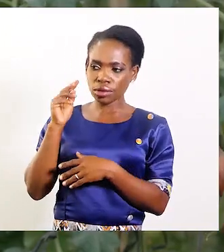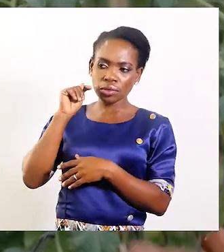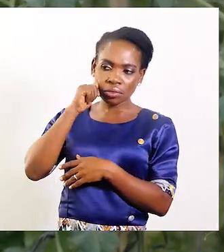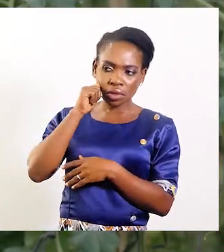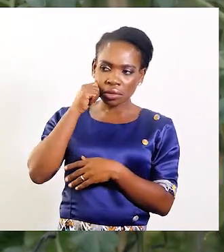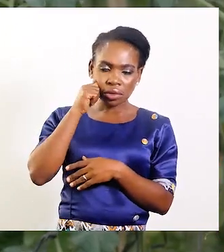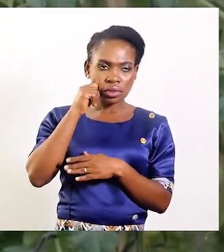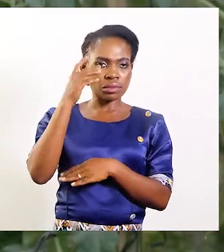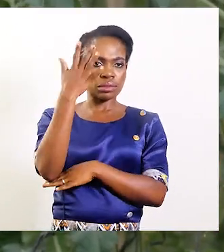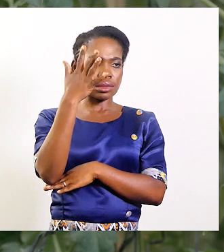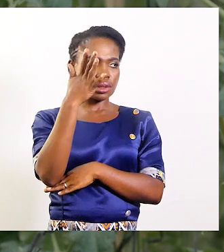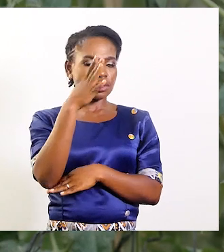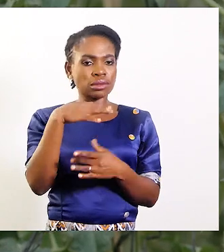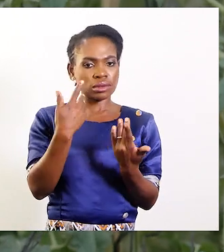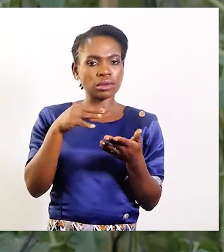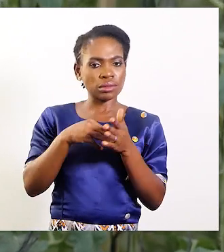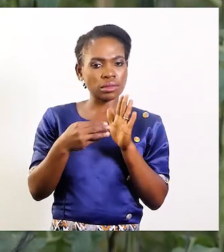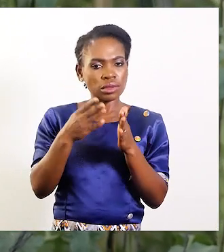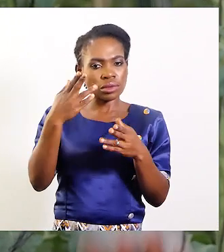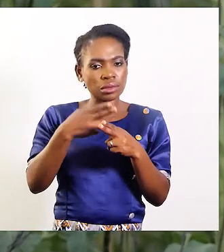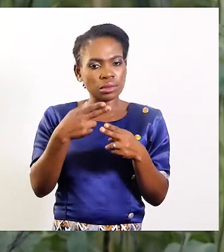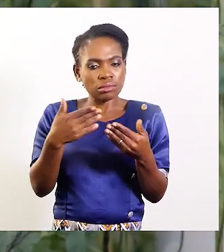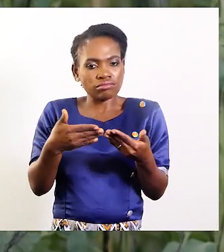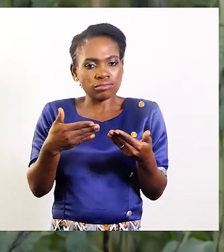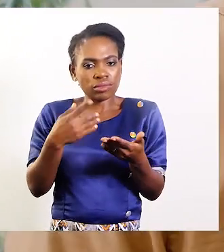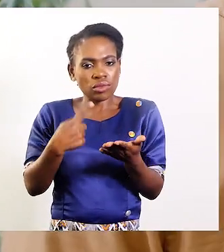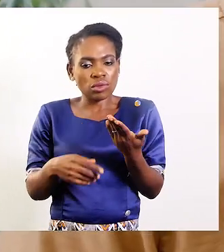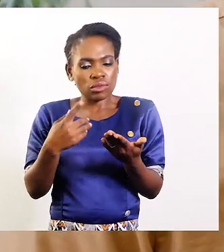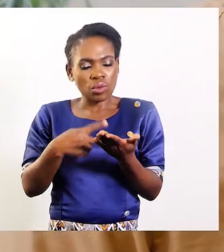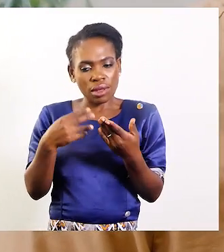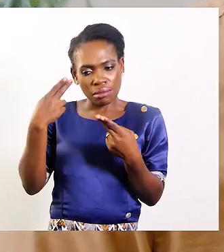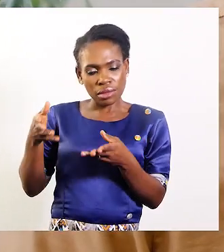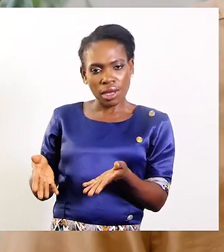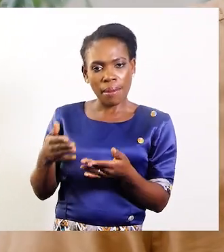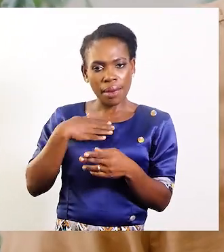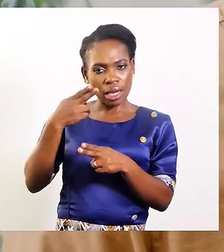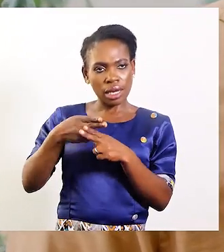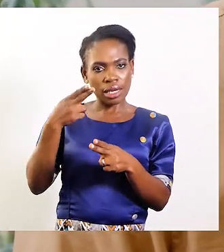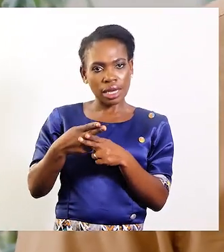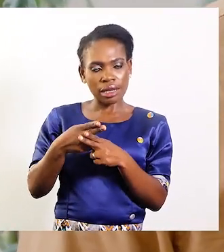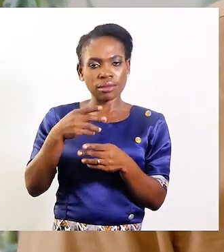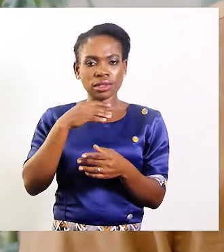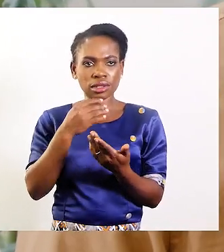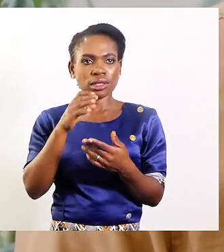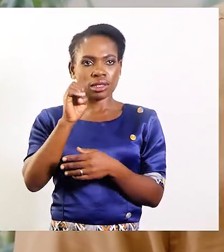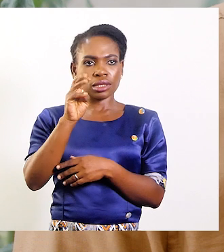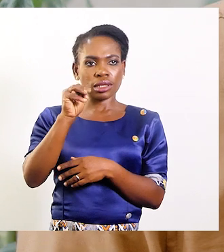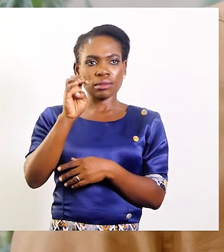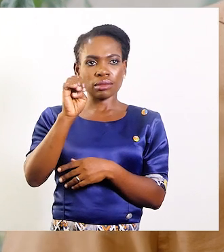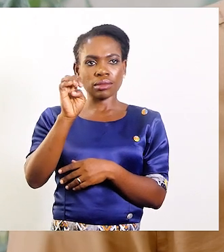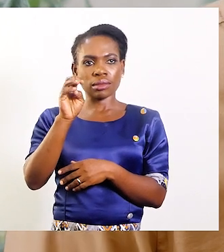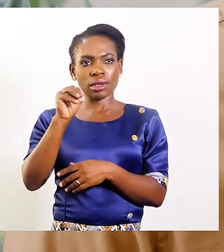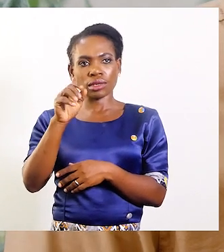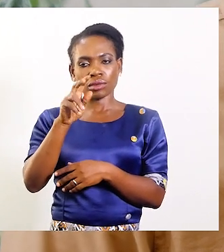Yeah. Tell me, introduce yourself first of all and tell me what's going on here. Okay, so my name is Emmanuel Boamotre. I'm the production